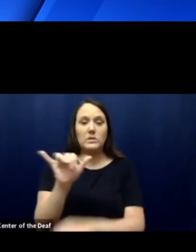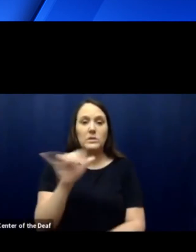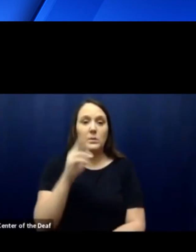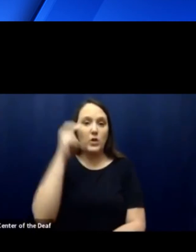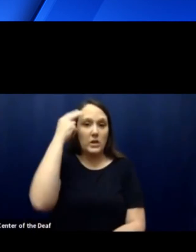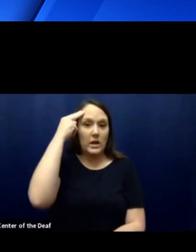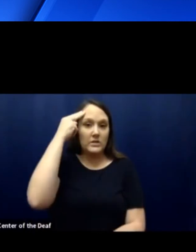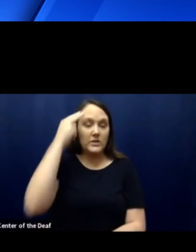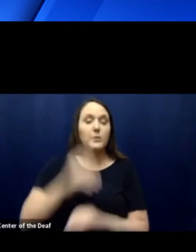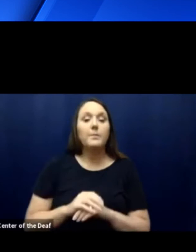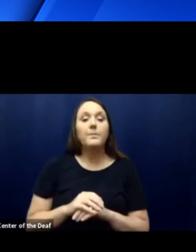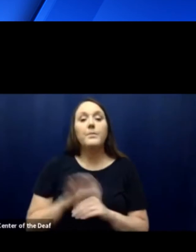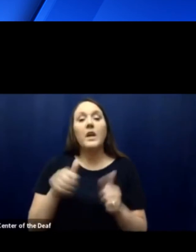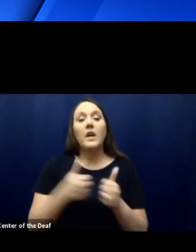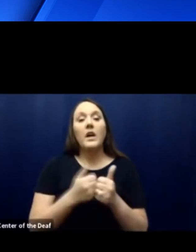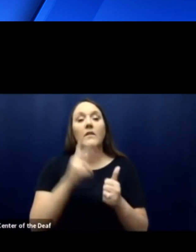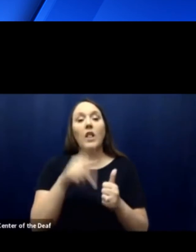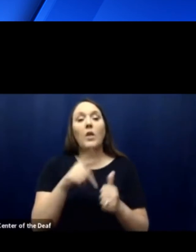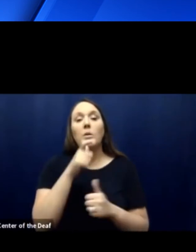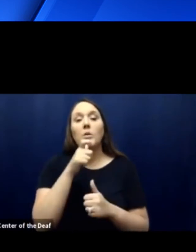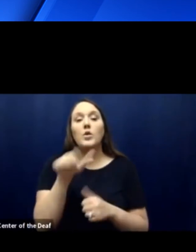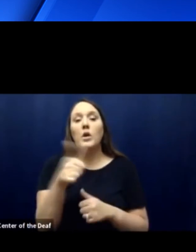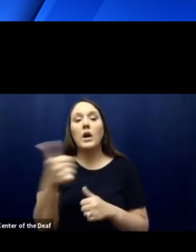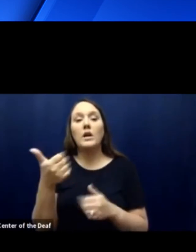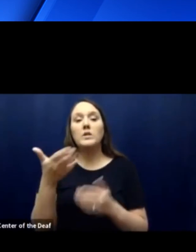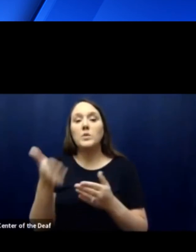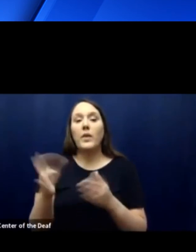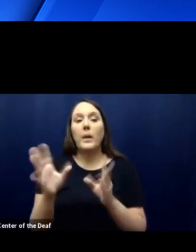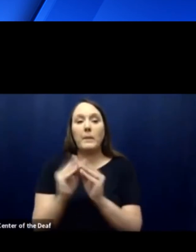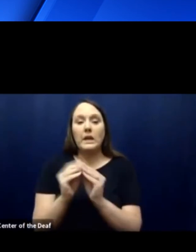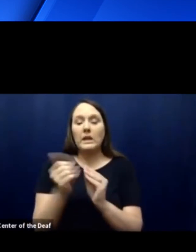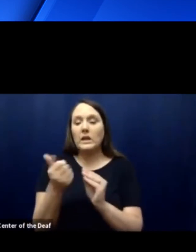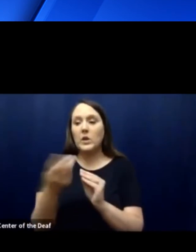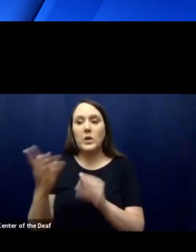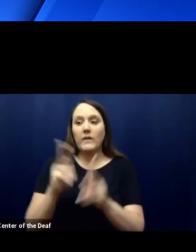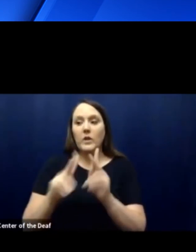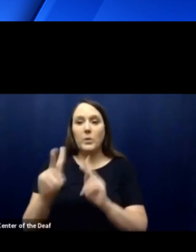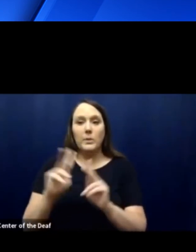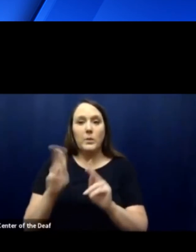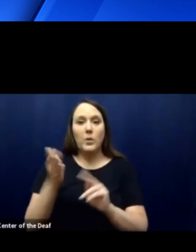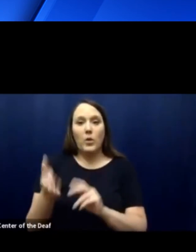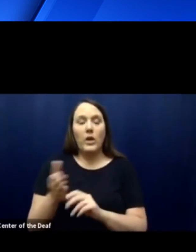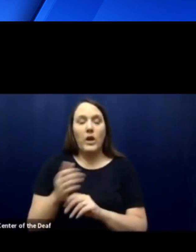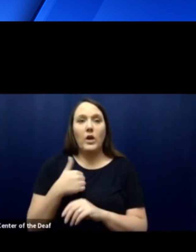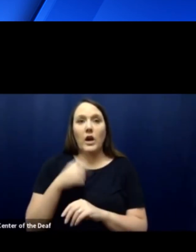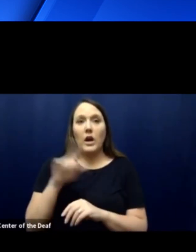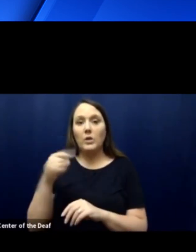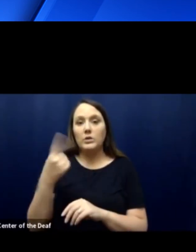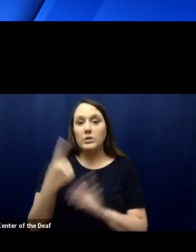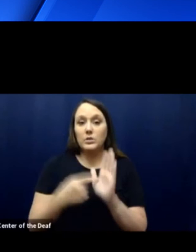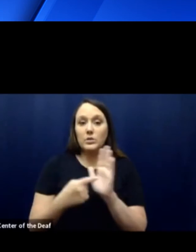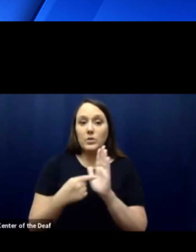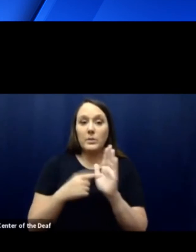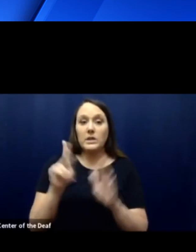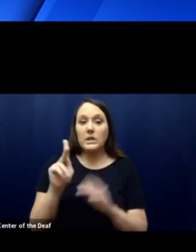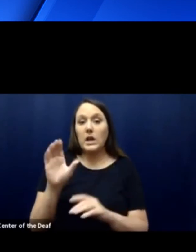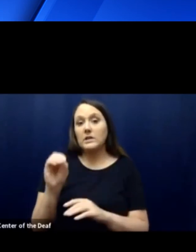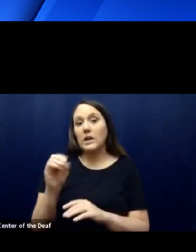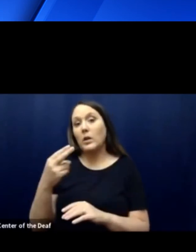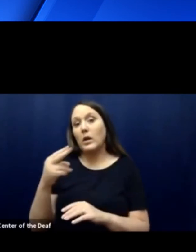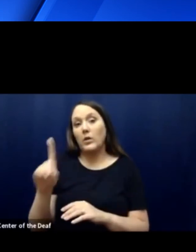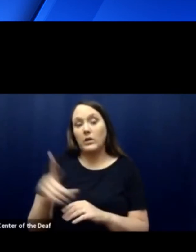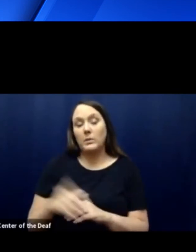His follow-up question is, who else was present at that meeting? There were several people present at that meeting. I was just representing Knox County Health